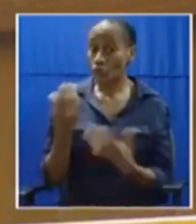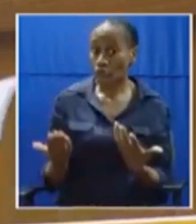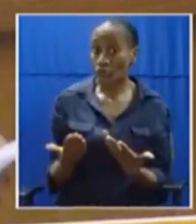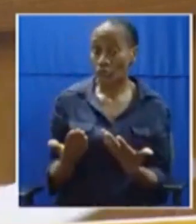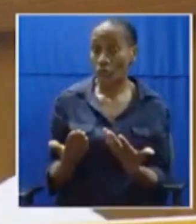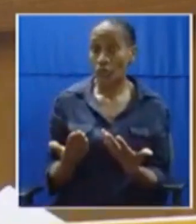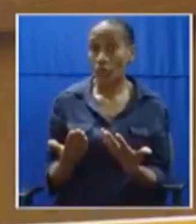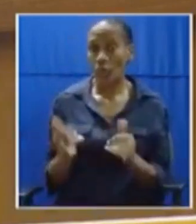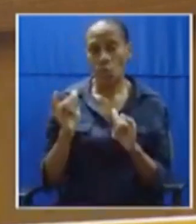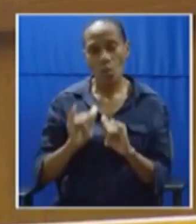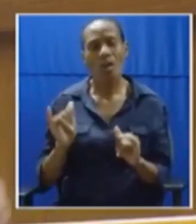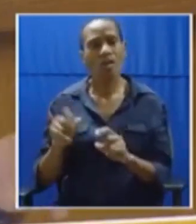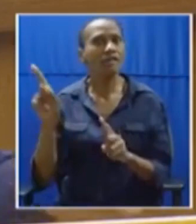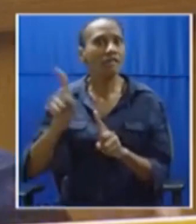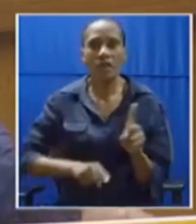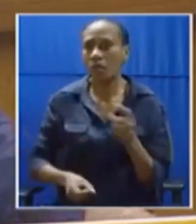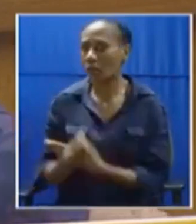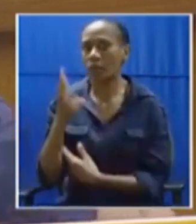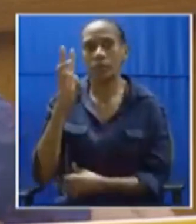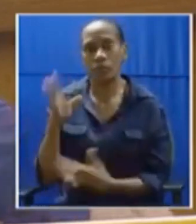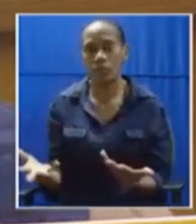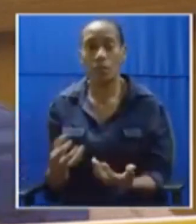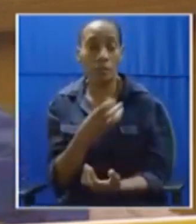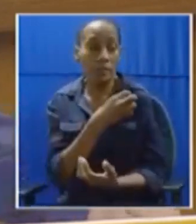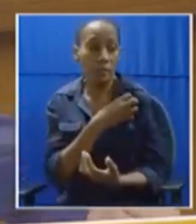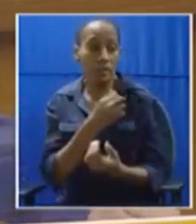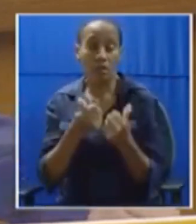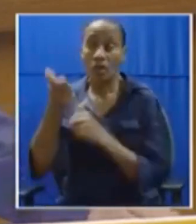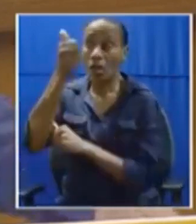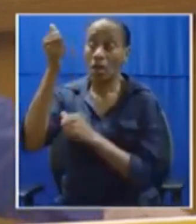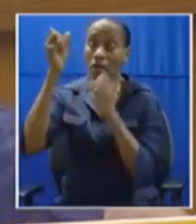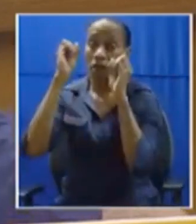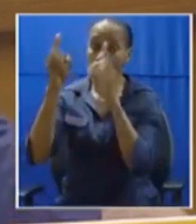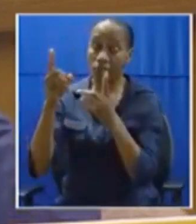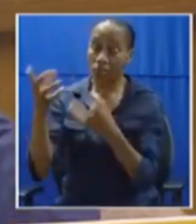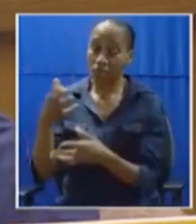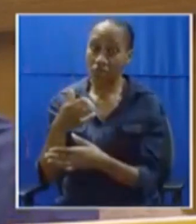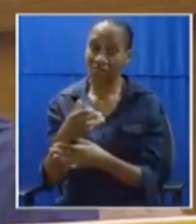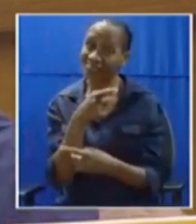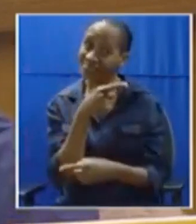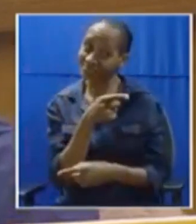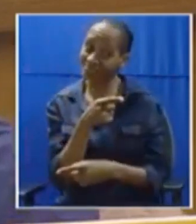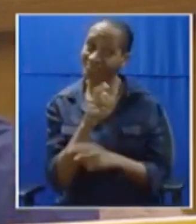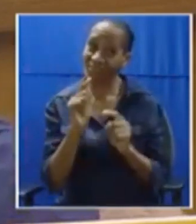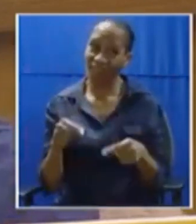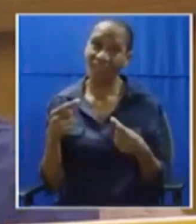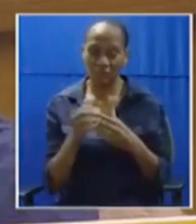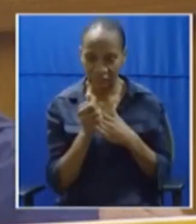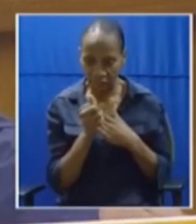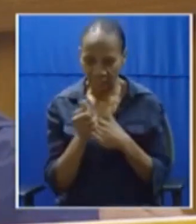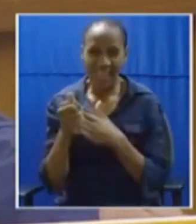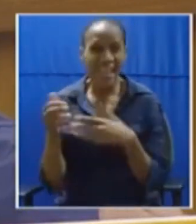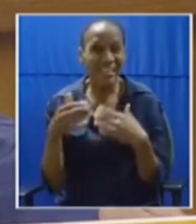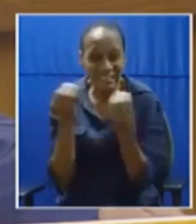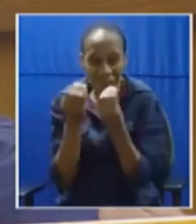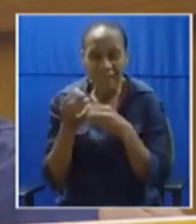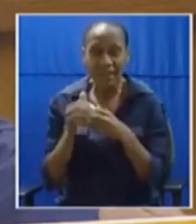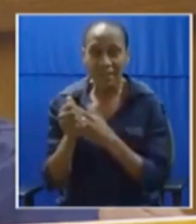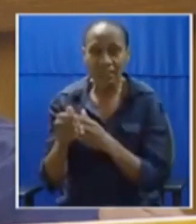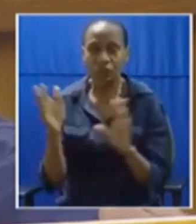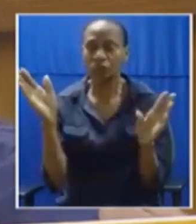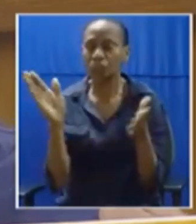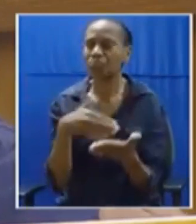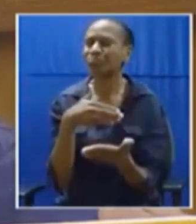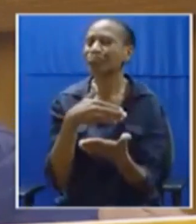up to fail. Minister Pandor, unfortunately, cannot lead anything and is